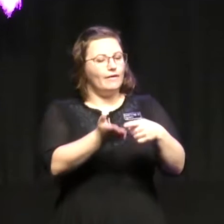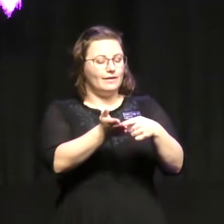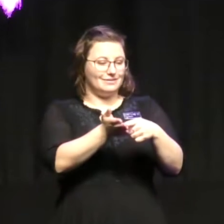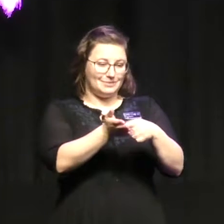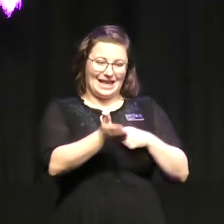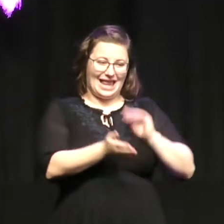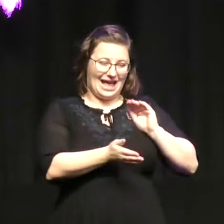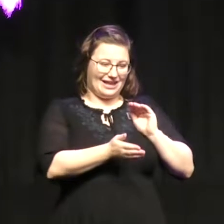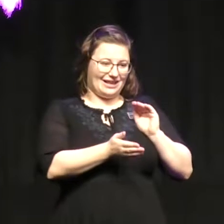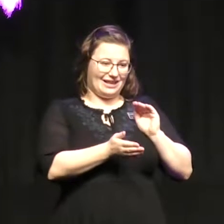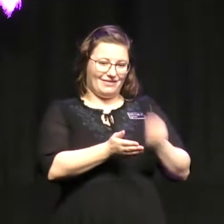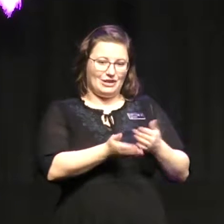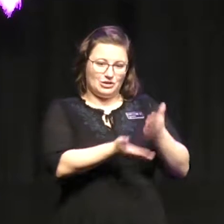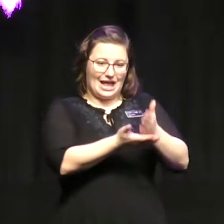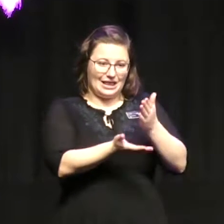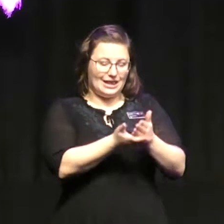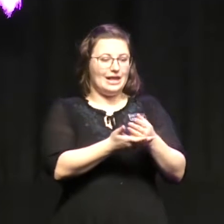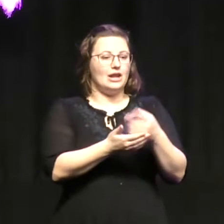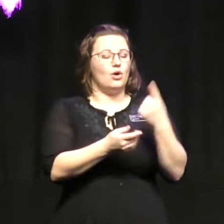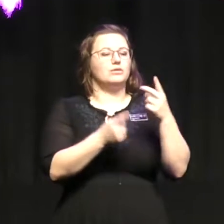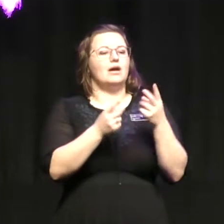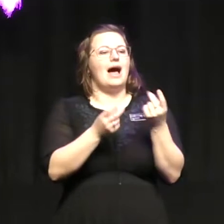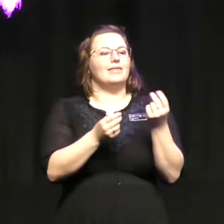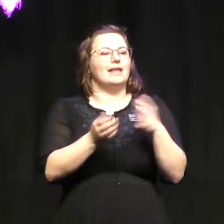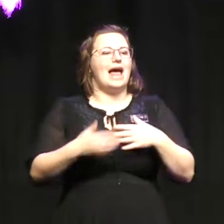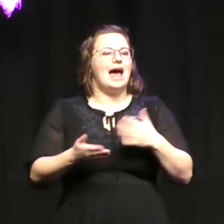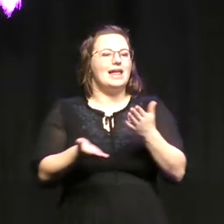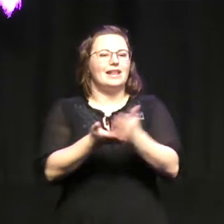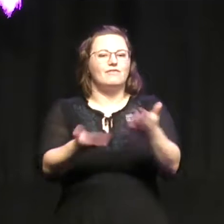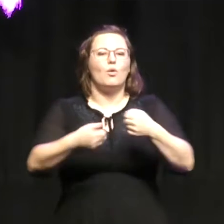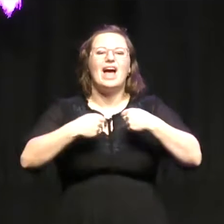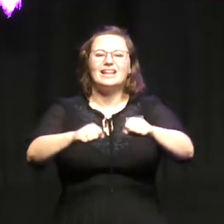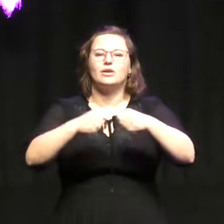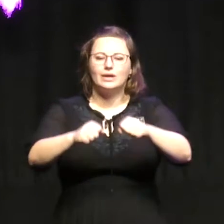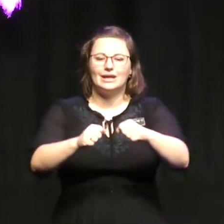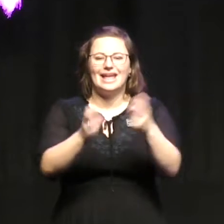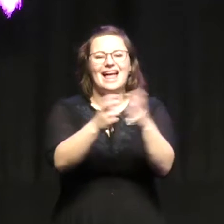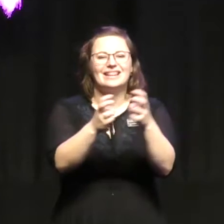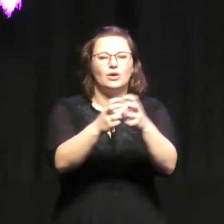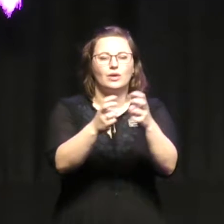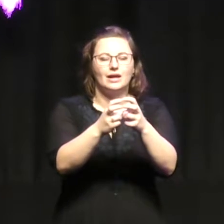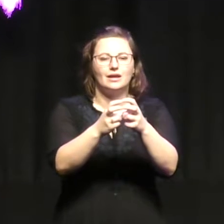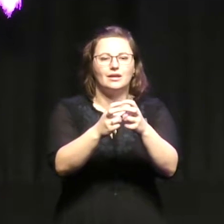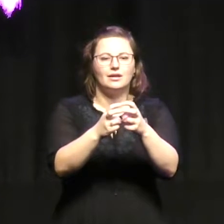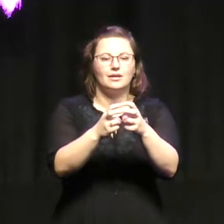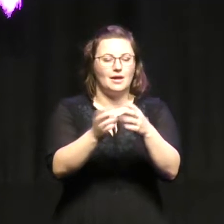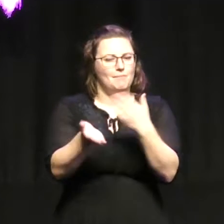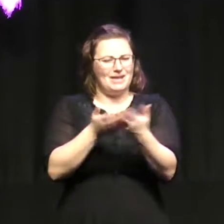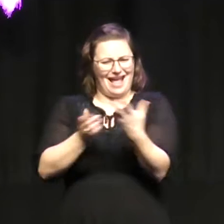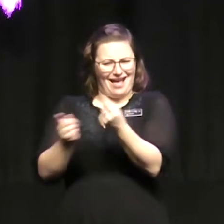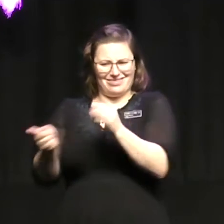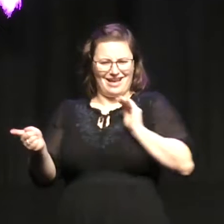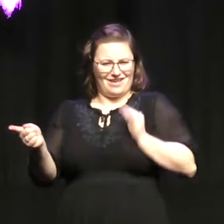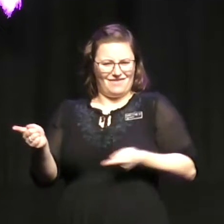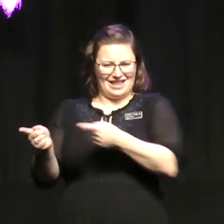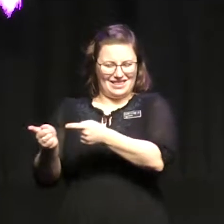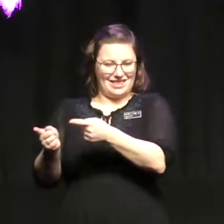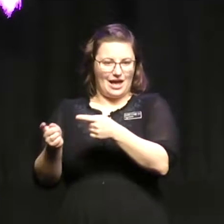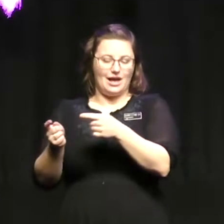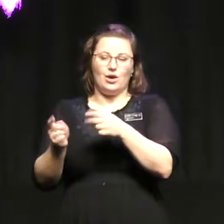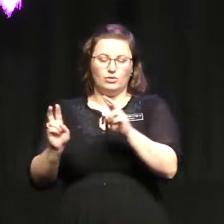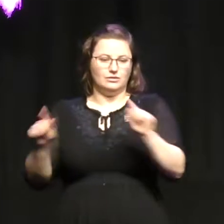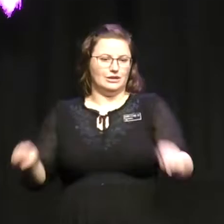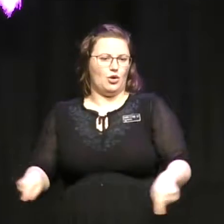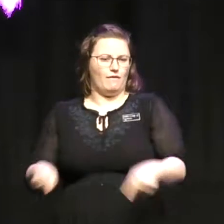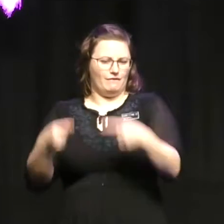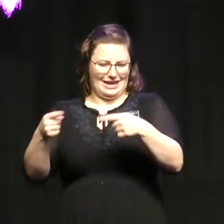the right to access to energy. Let me take you to another young woman in the conflict